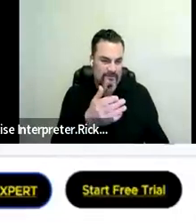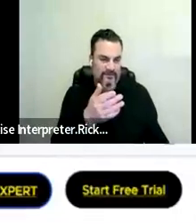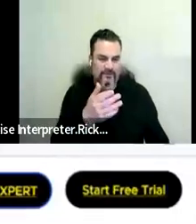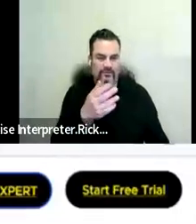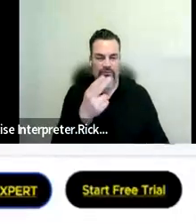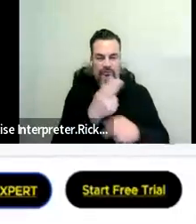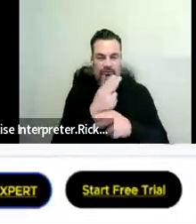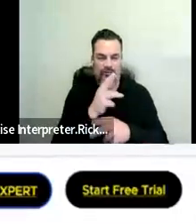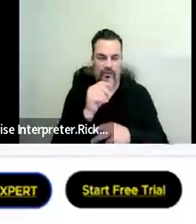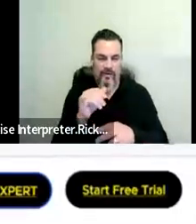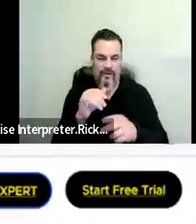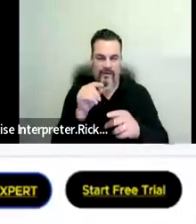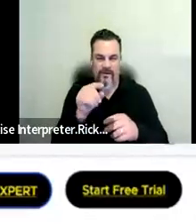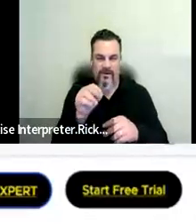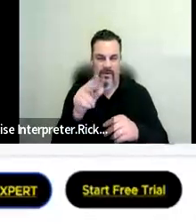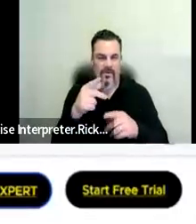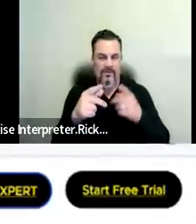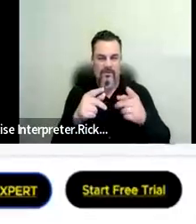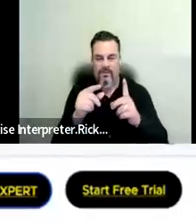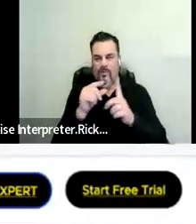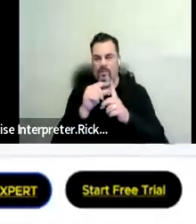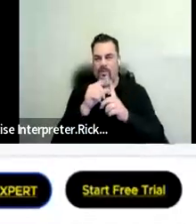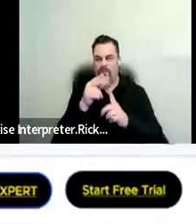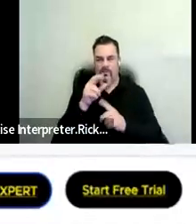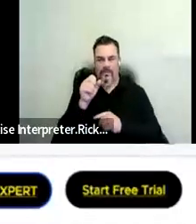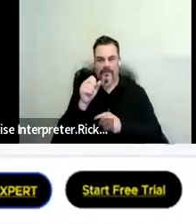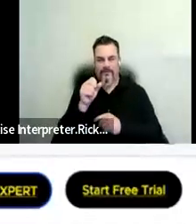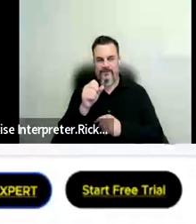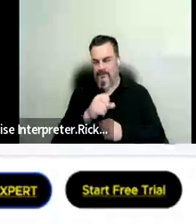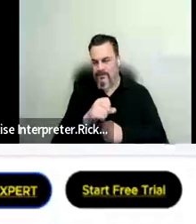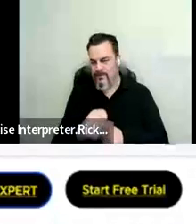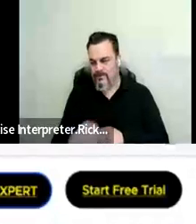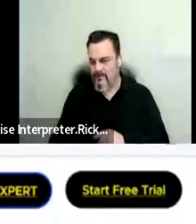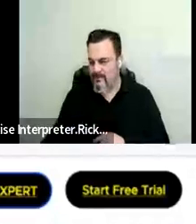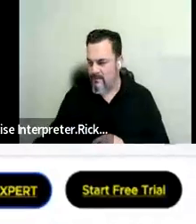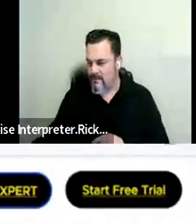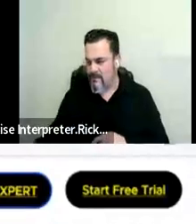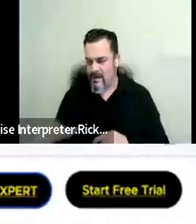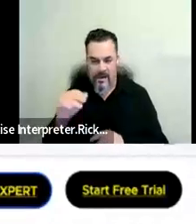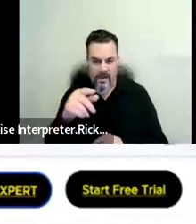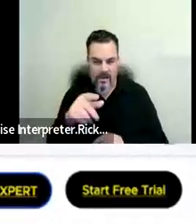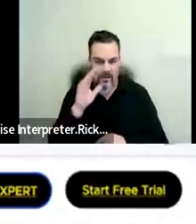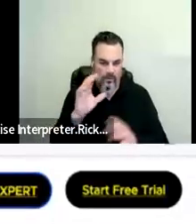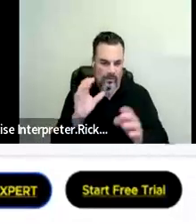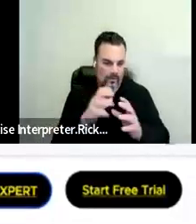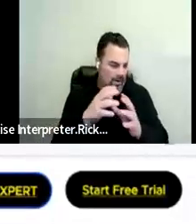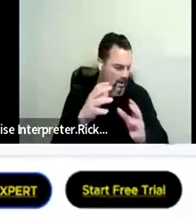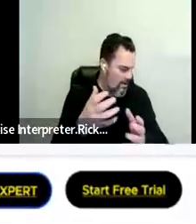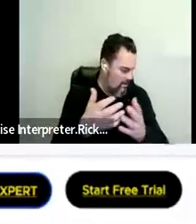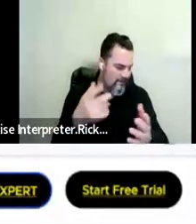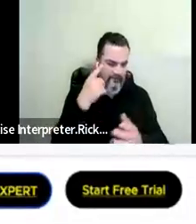userway.org. It's actually a WordPress widget. And it will do a lot of this stuff for